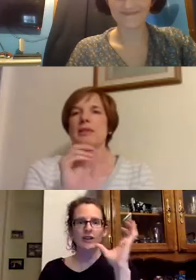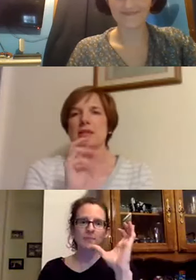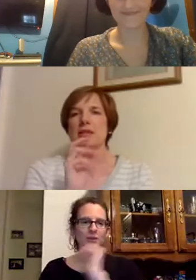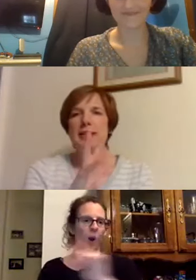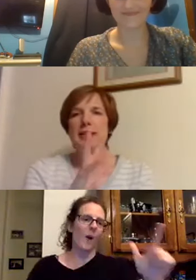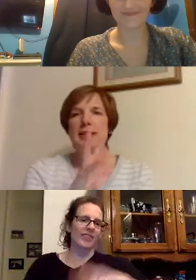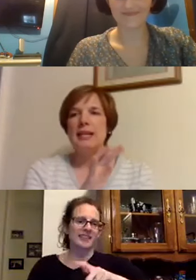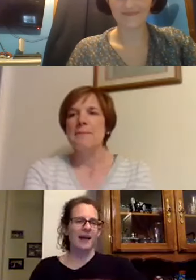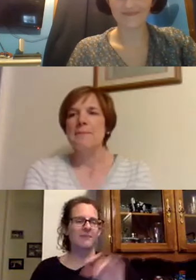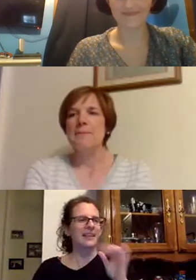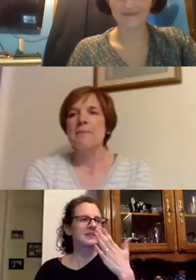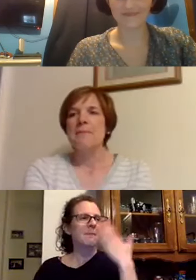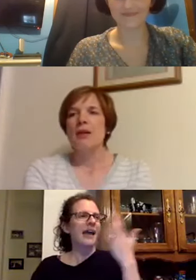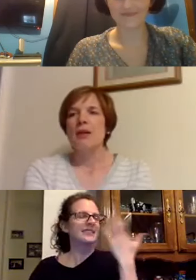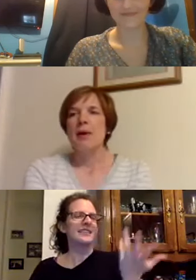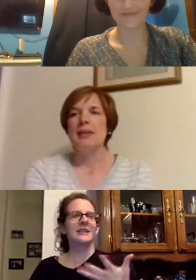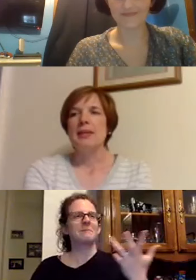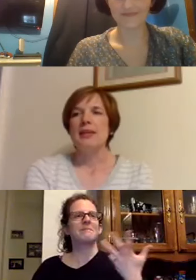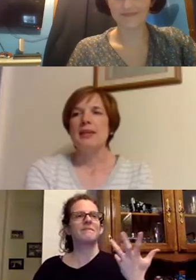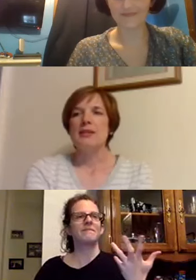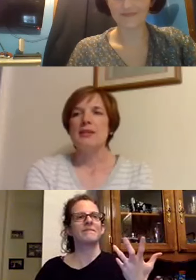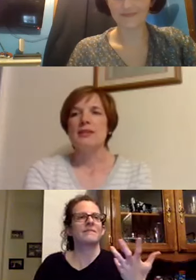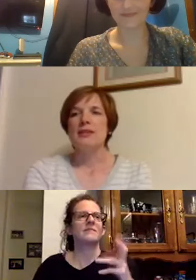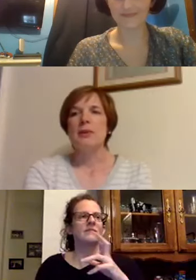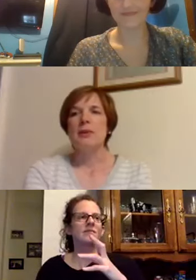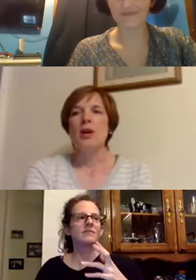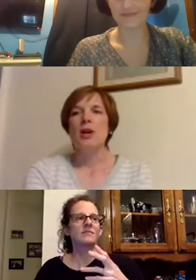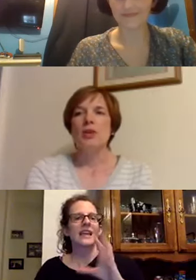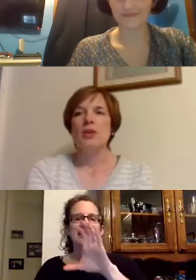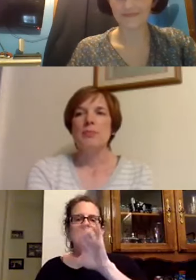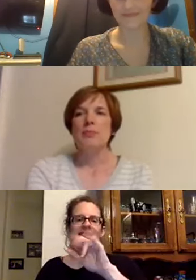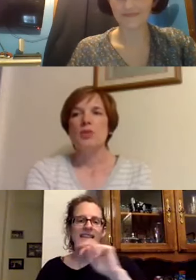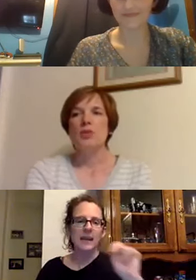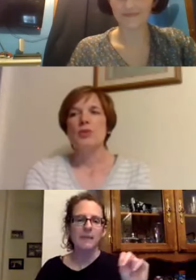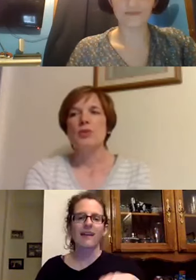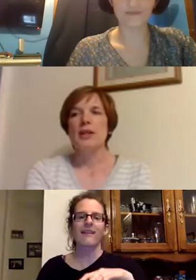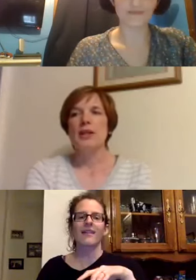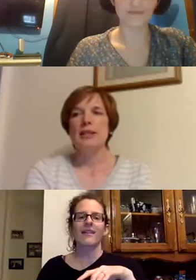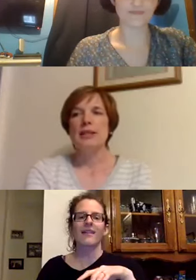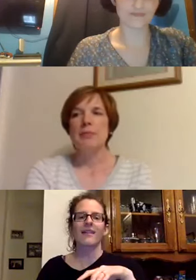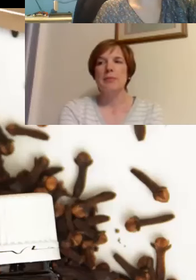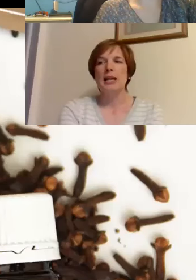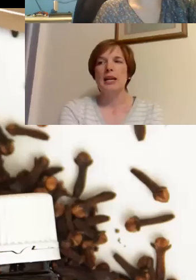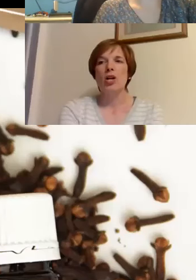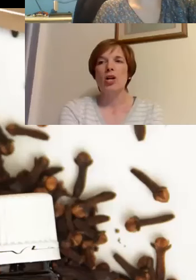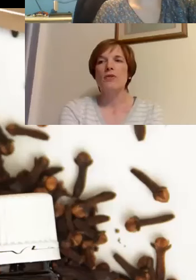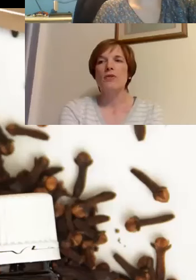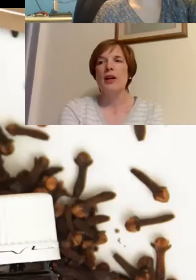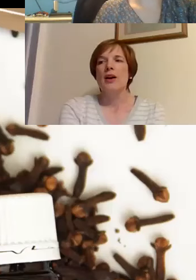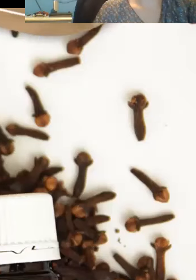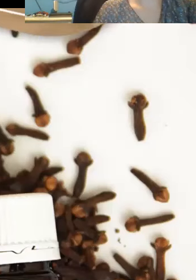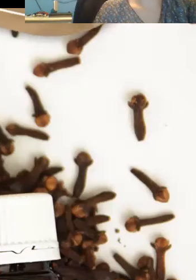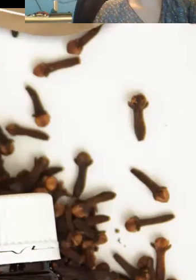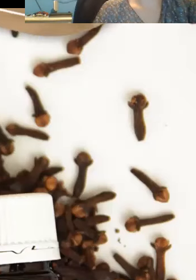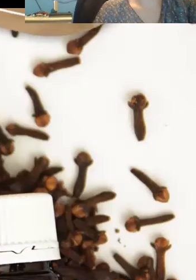that spicy, poppy thing. It's got cinnamon bark, eucalyptus, rosemary, lemon, and clove.